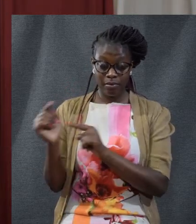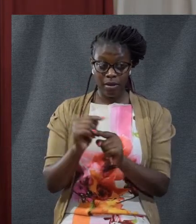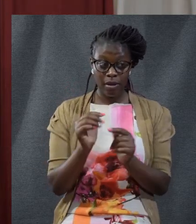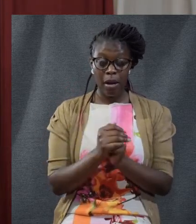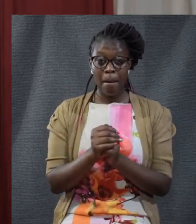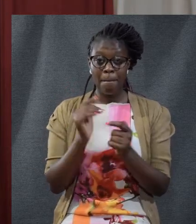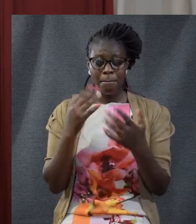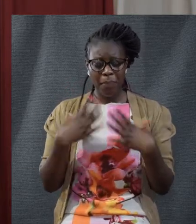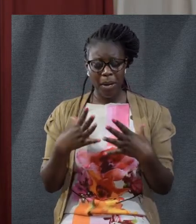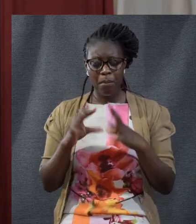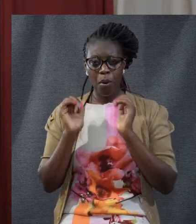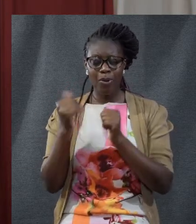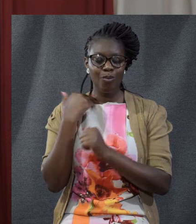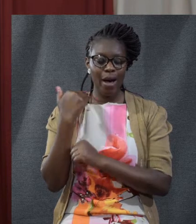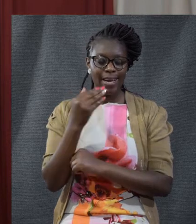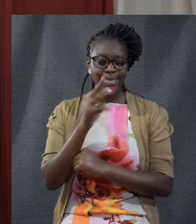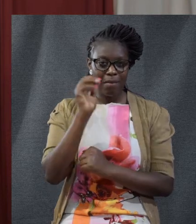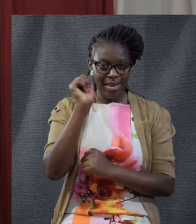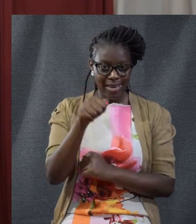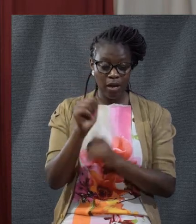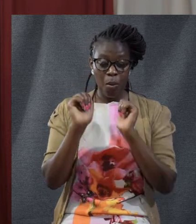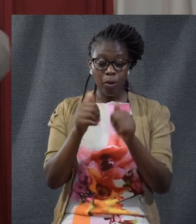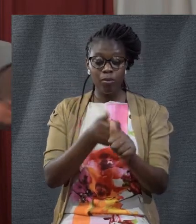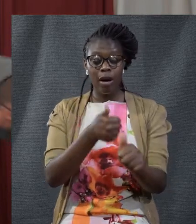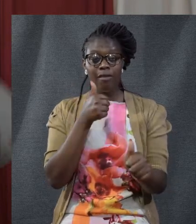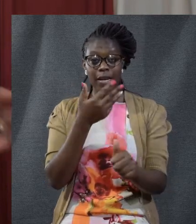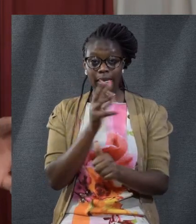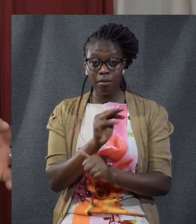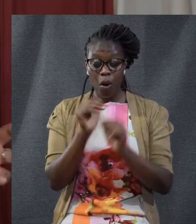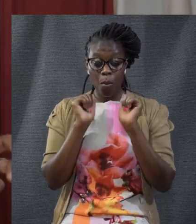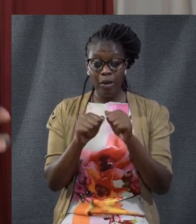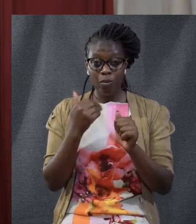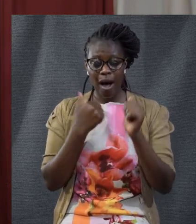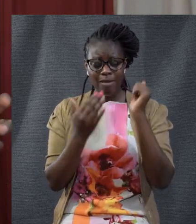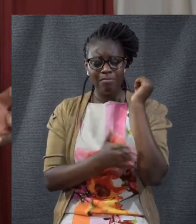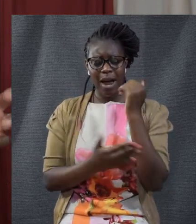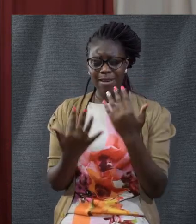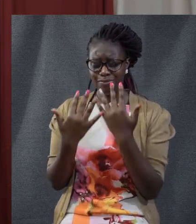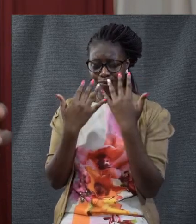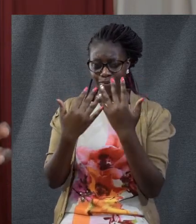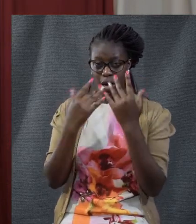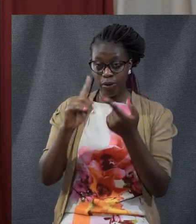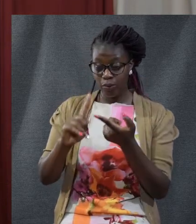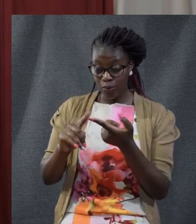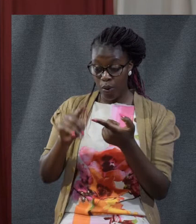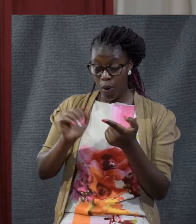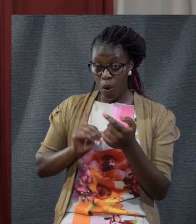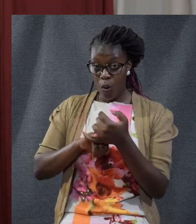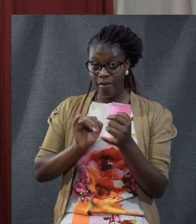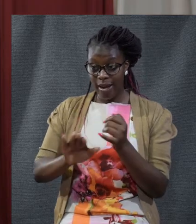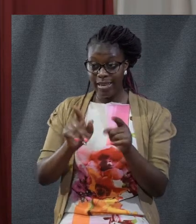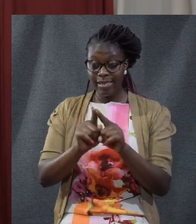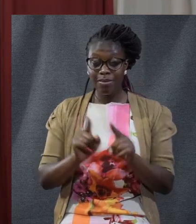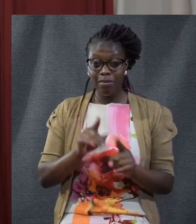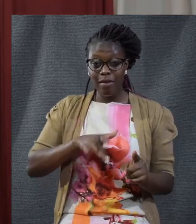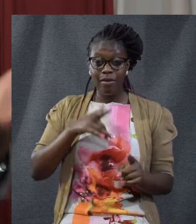Although humanity may destroy him, or he may hate him, they may alienate him, he may have a bad breath to his wife, you know,